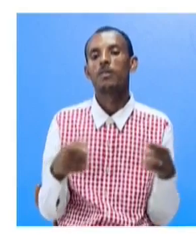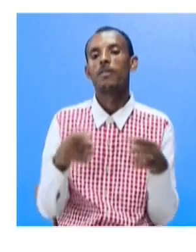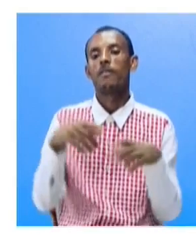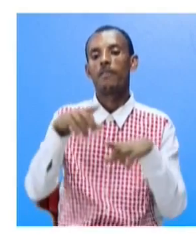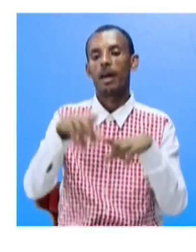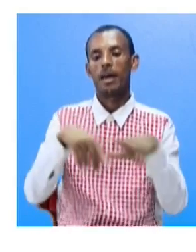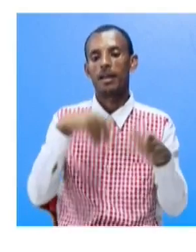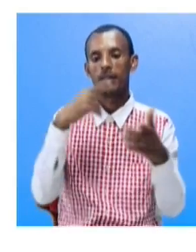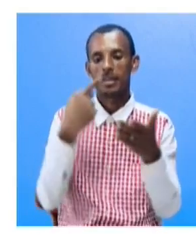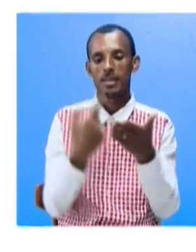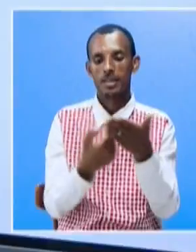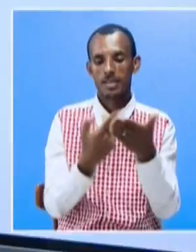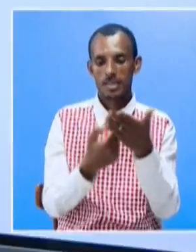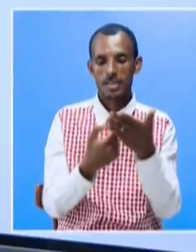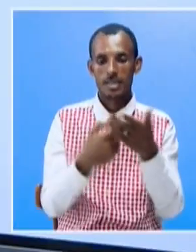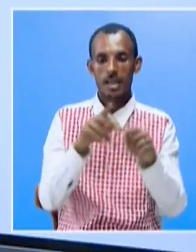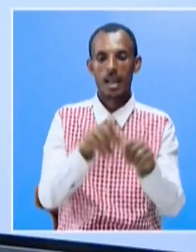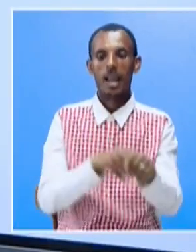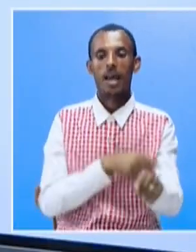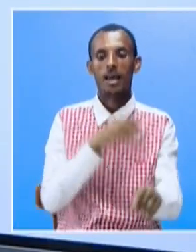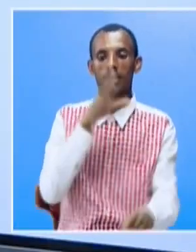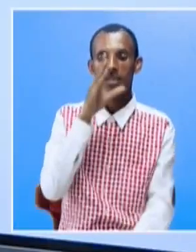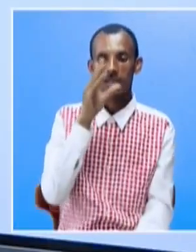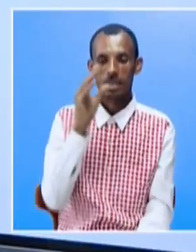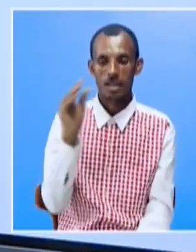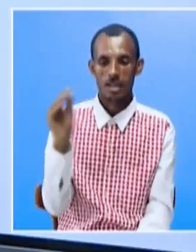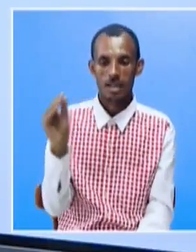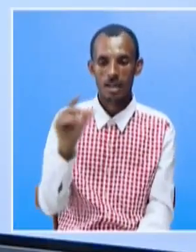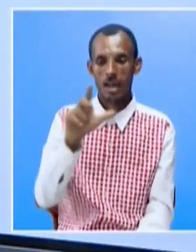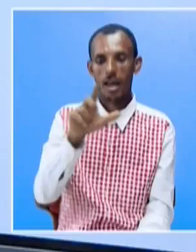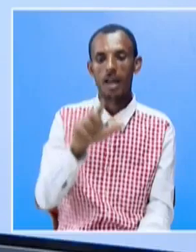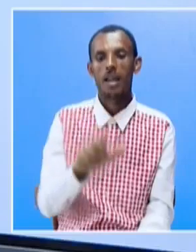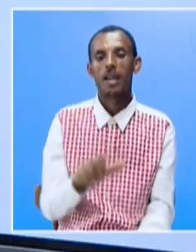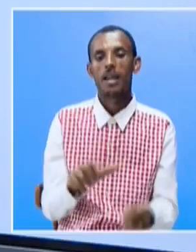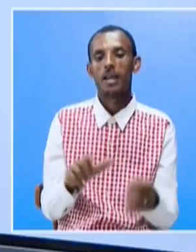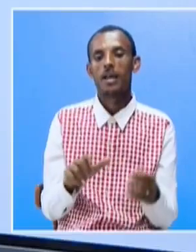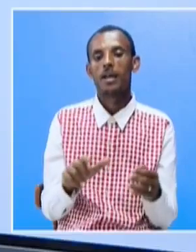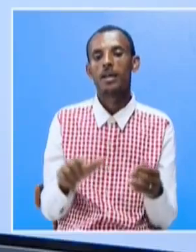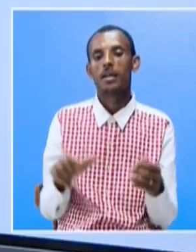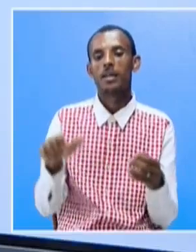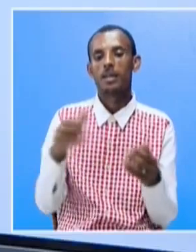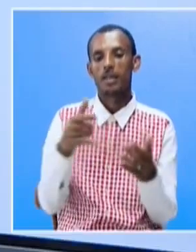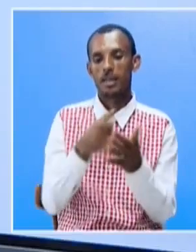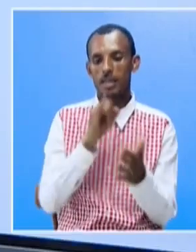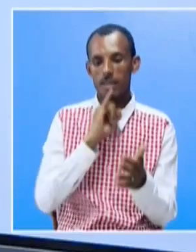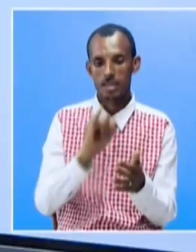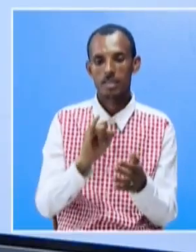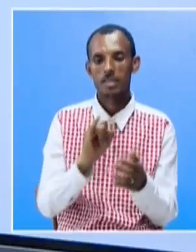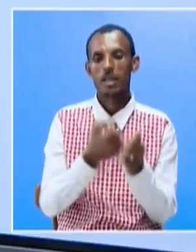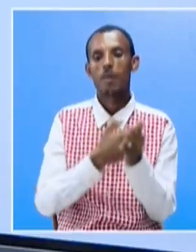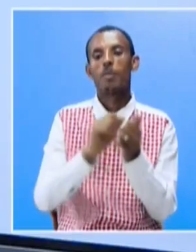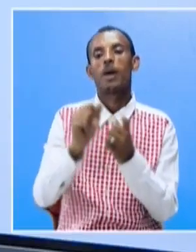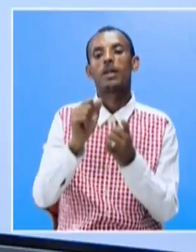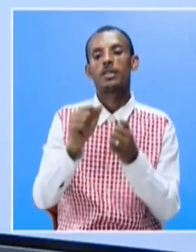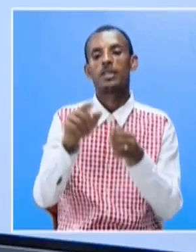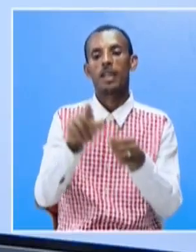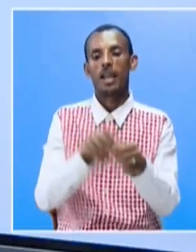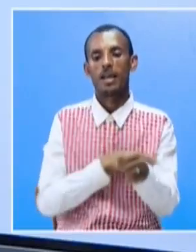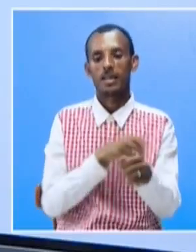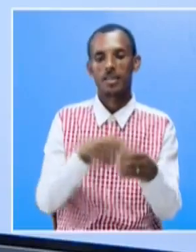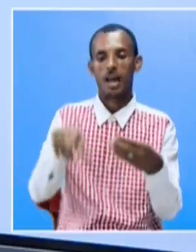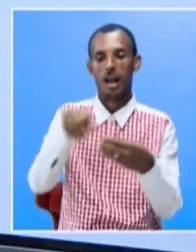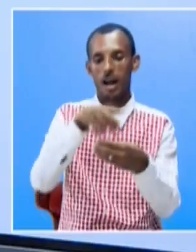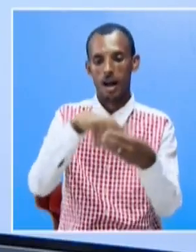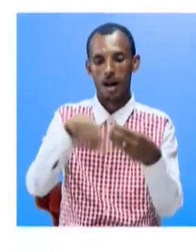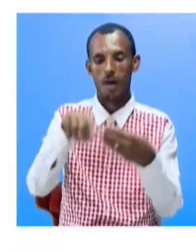length. And this length is, as we said earlier, it is the path length around the